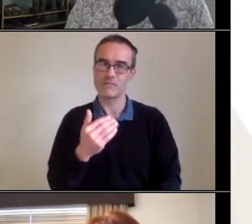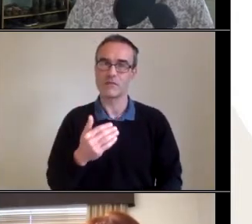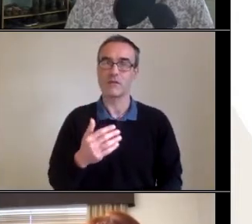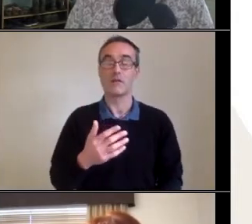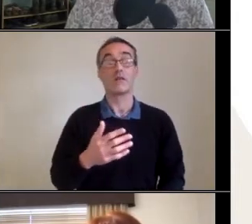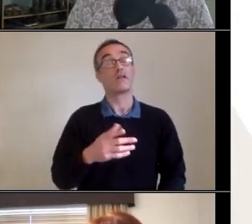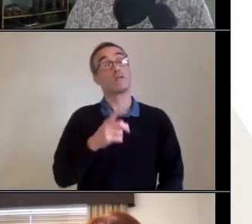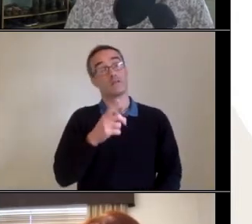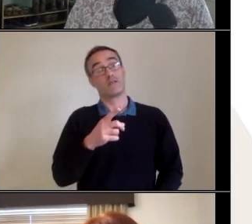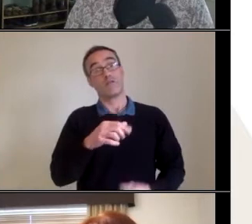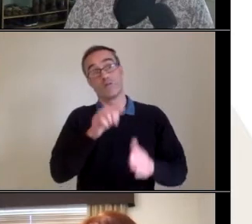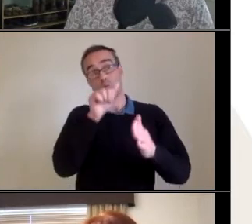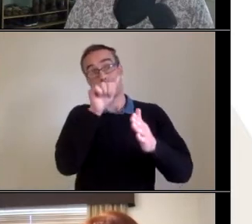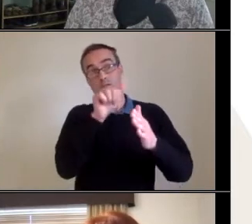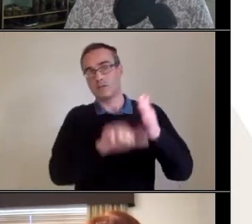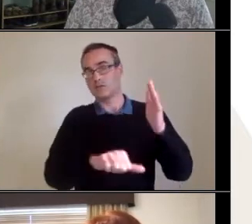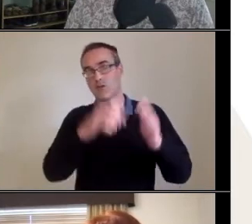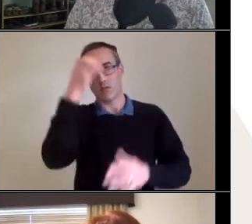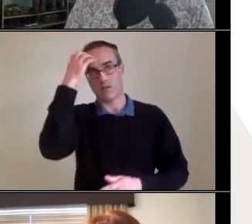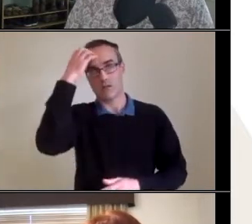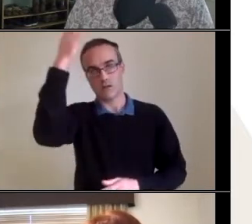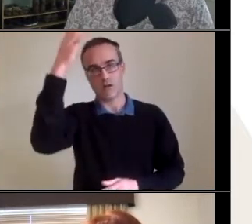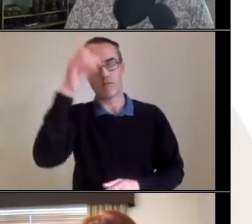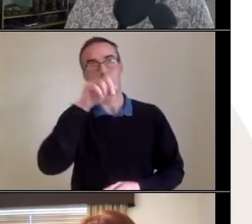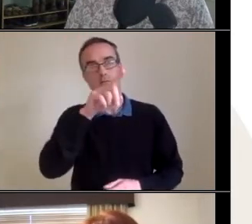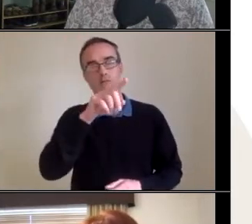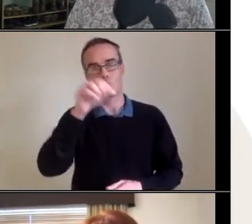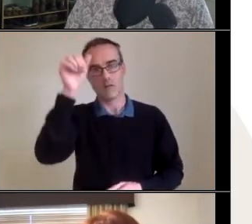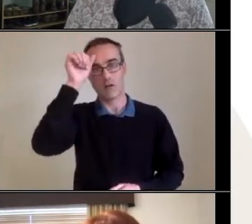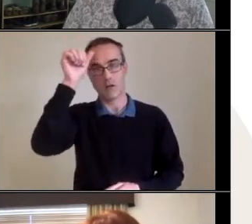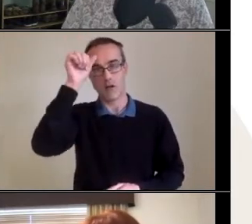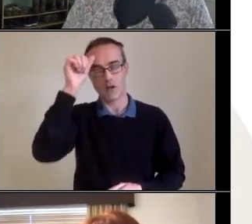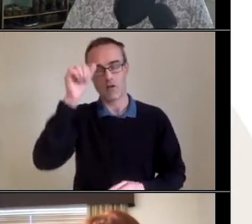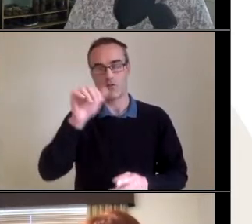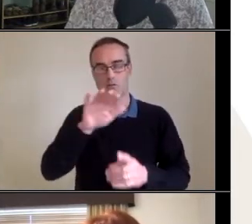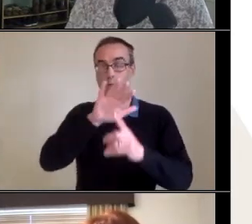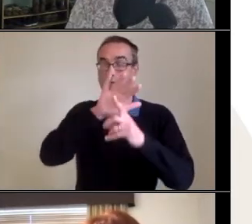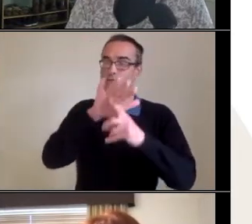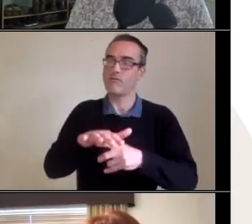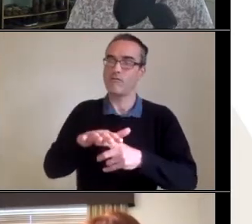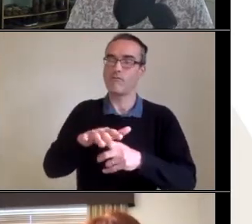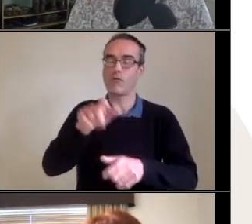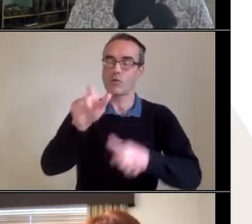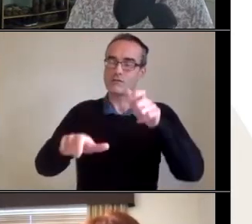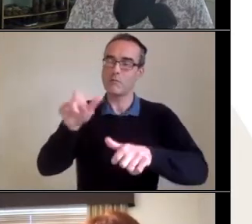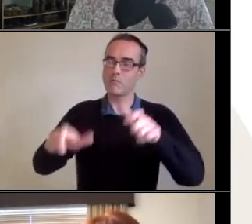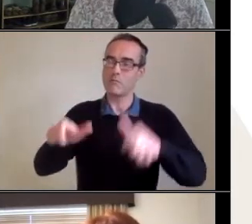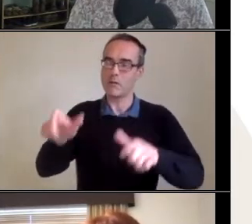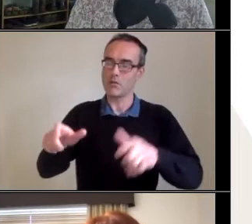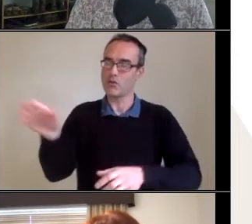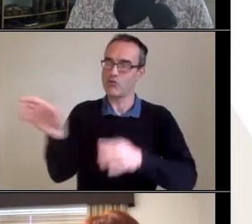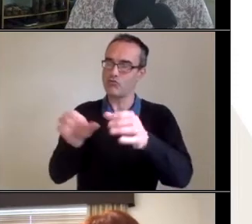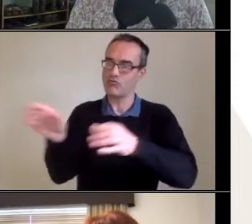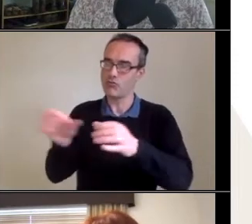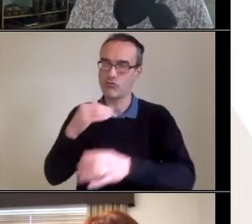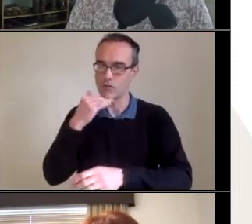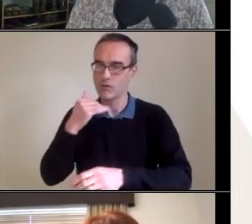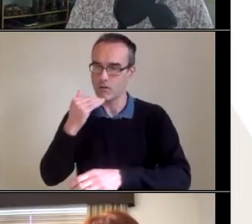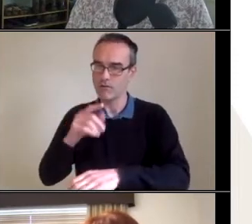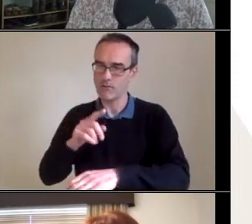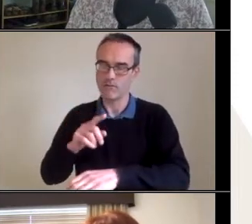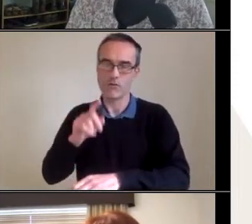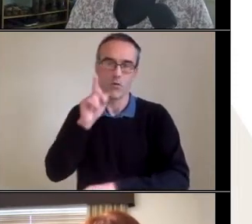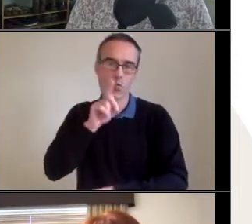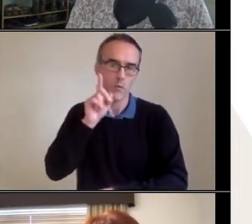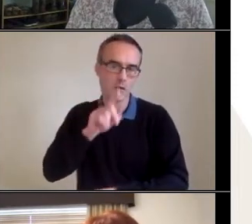quota, lots of disagreement about, you know, whether that's the right thing to do. The evidence shows that that has a really dramatic effect within one